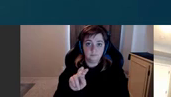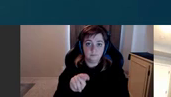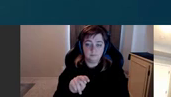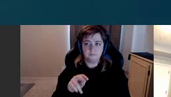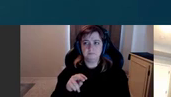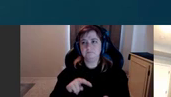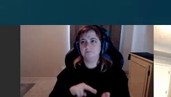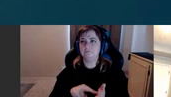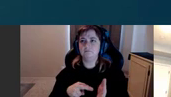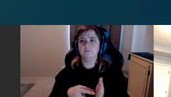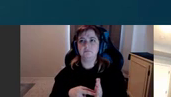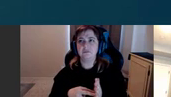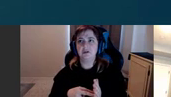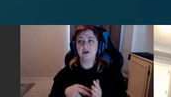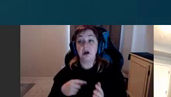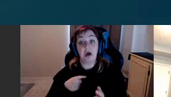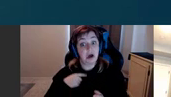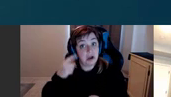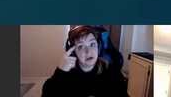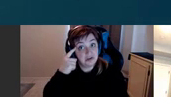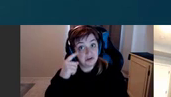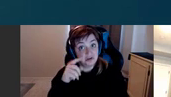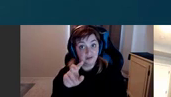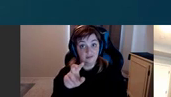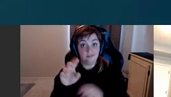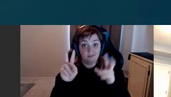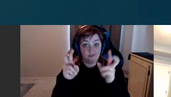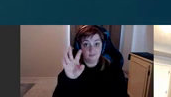a dual foreigner, mainly because